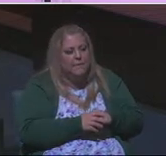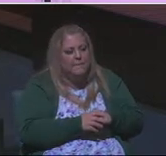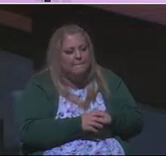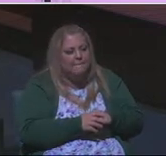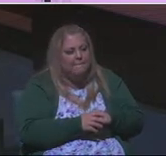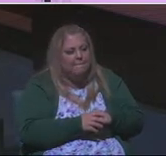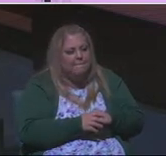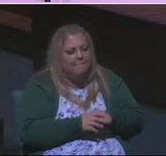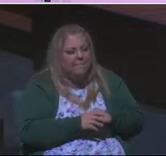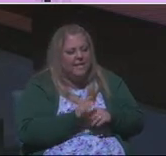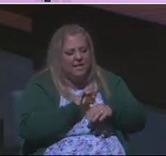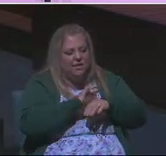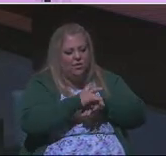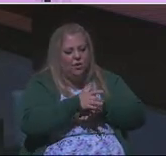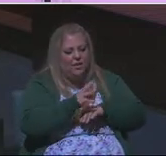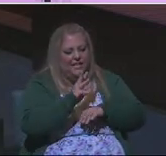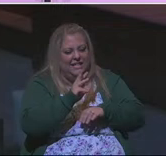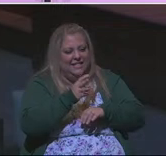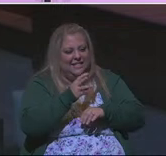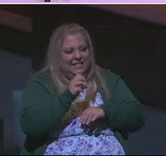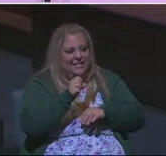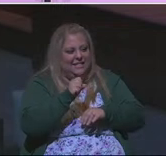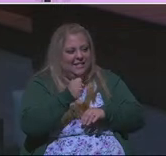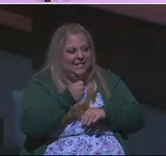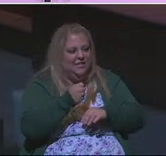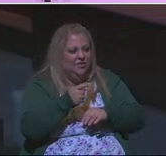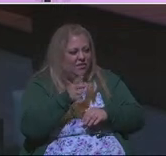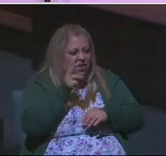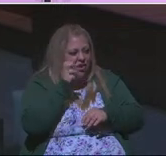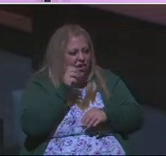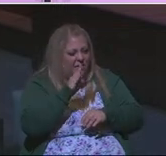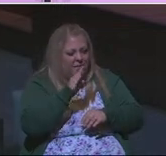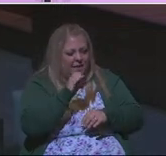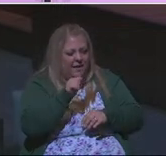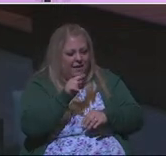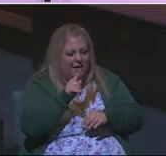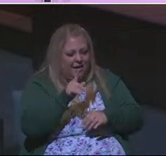In the early 60s, anybody ever heard of the Beatles?